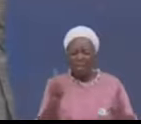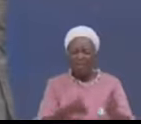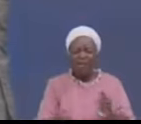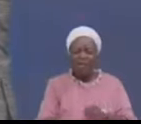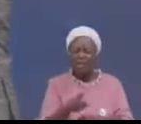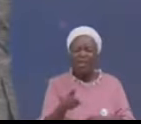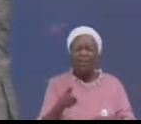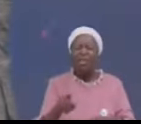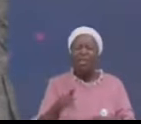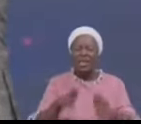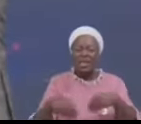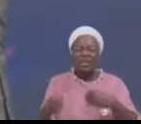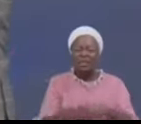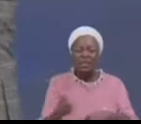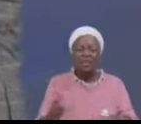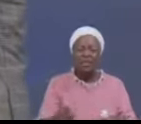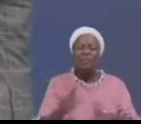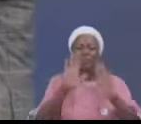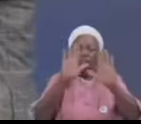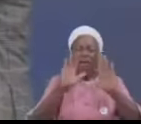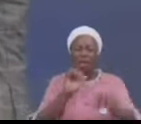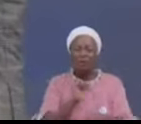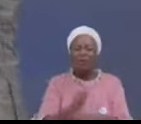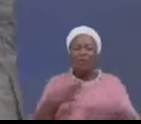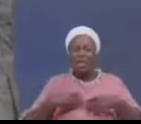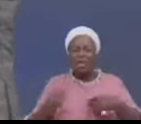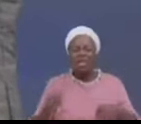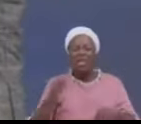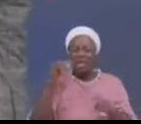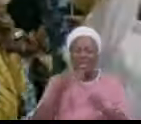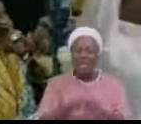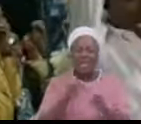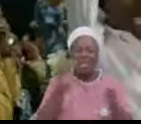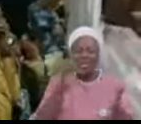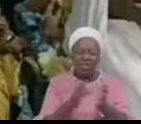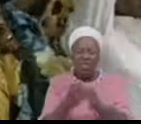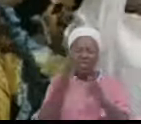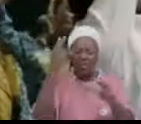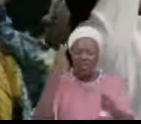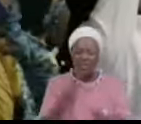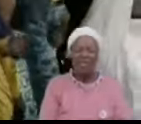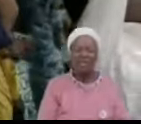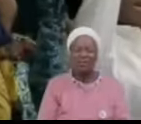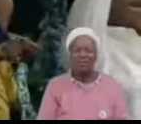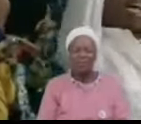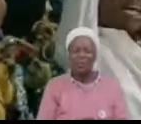give them miracle healing in Jesus' name.